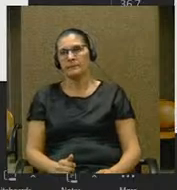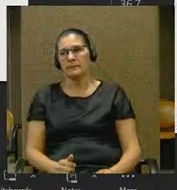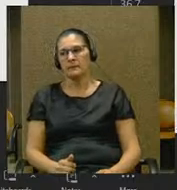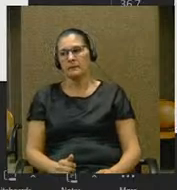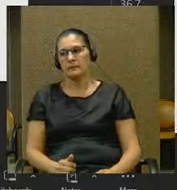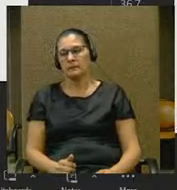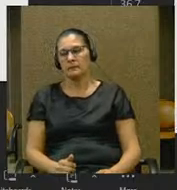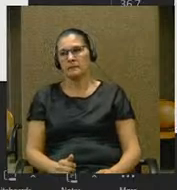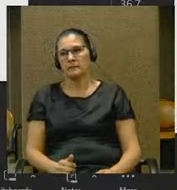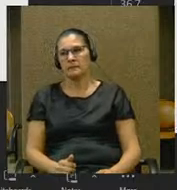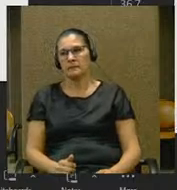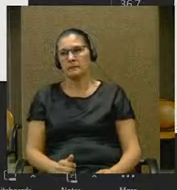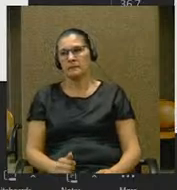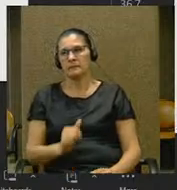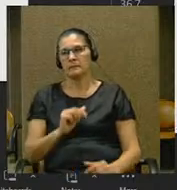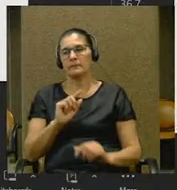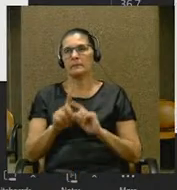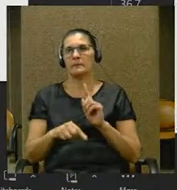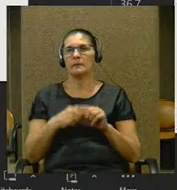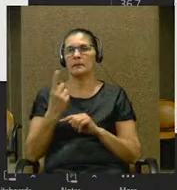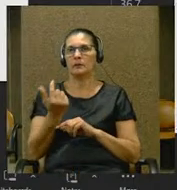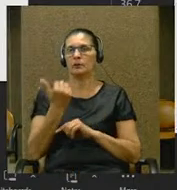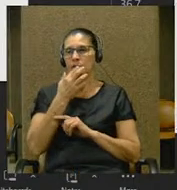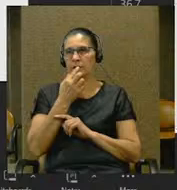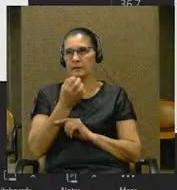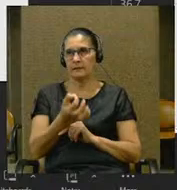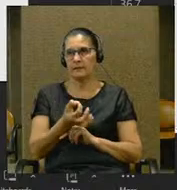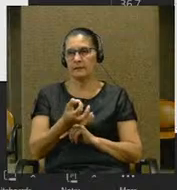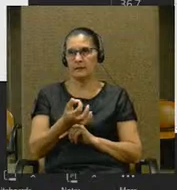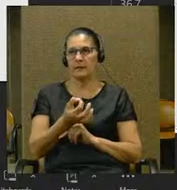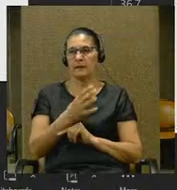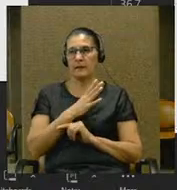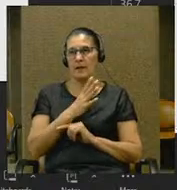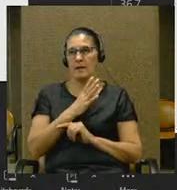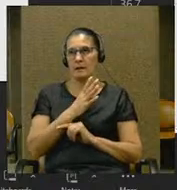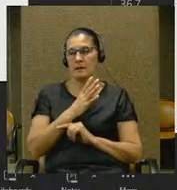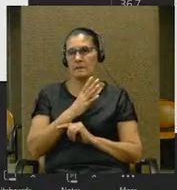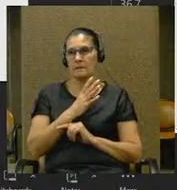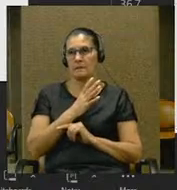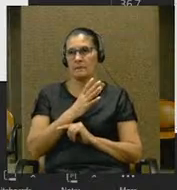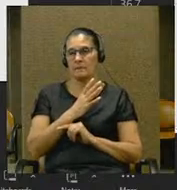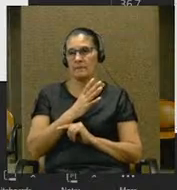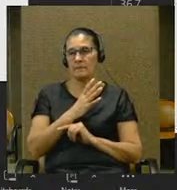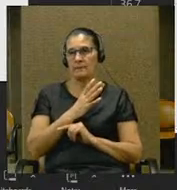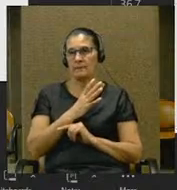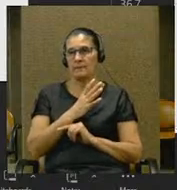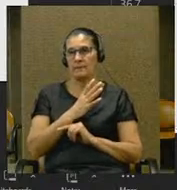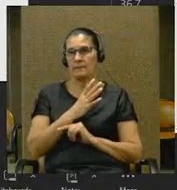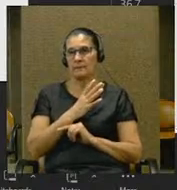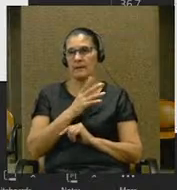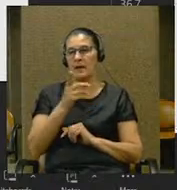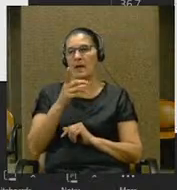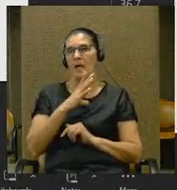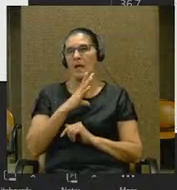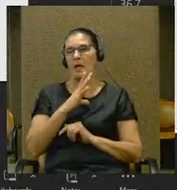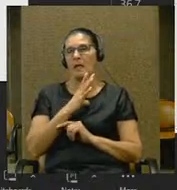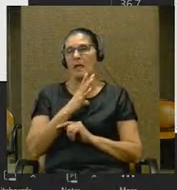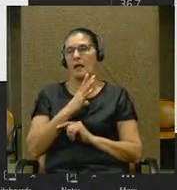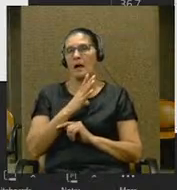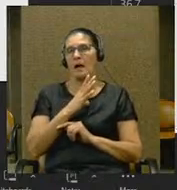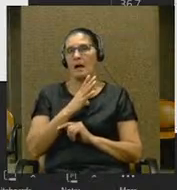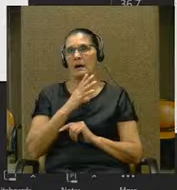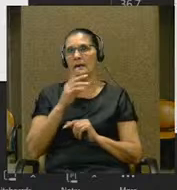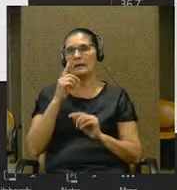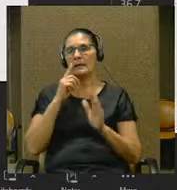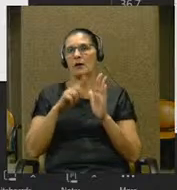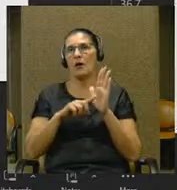the other indicator that we track is hospitalizations, and again, the western part of Canada is much more severely affected due